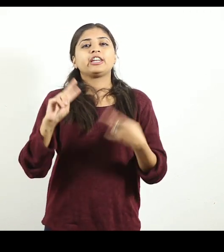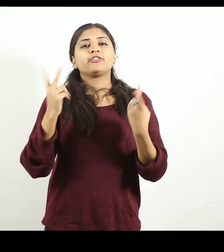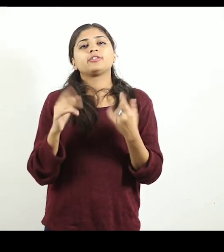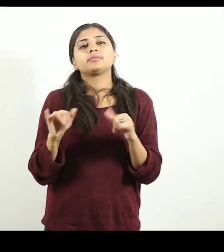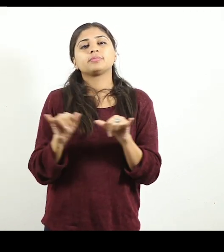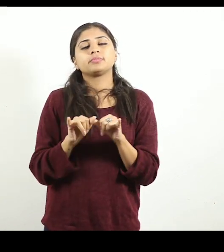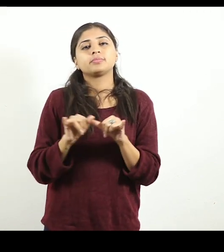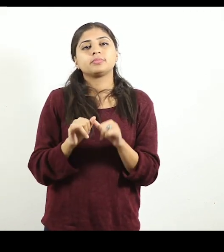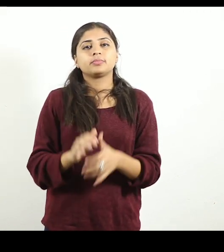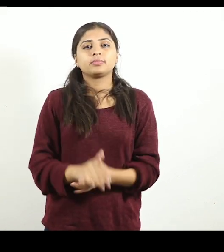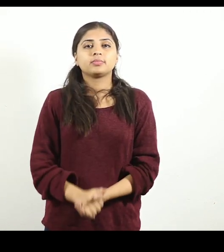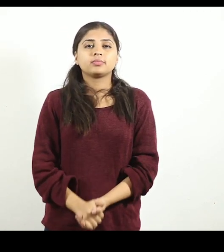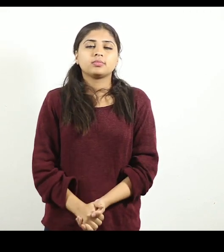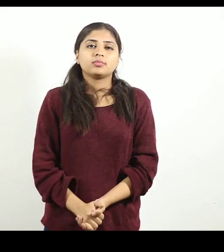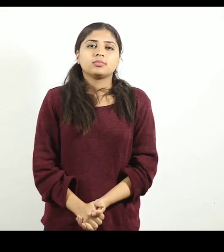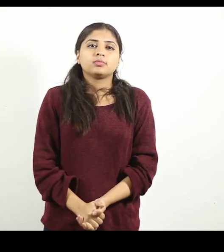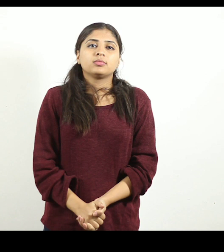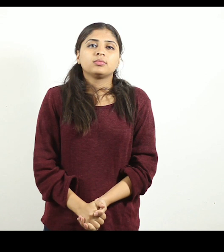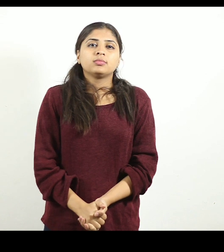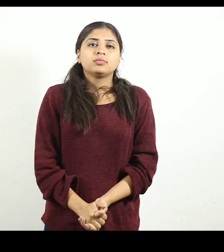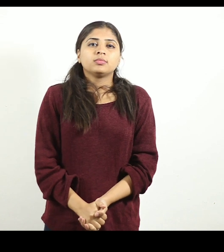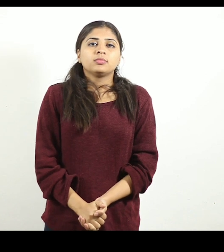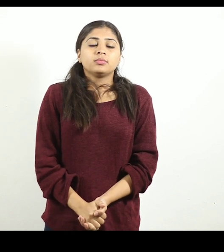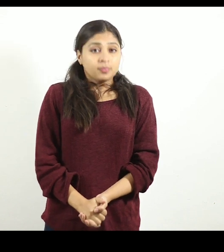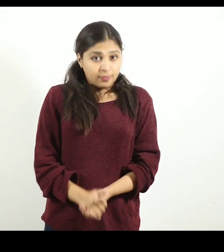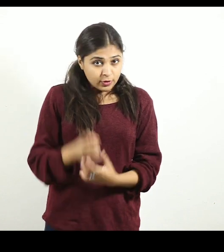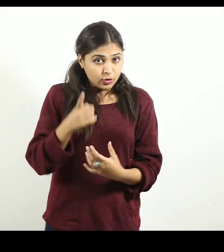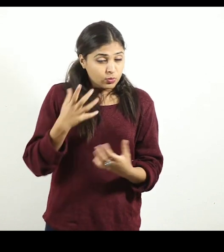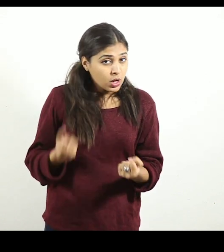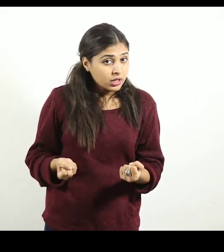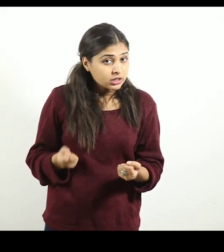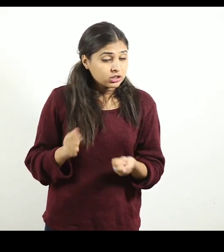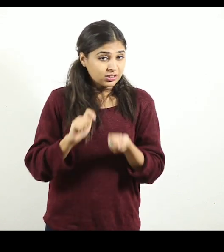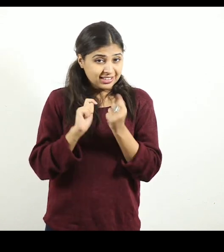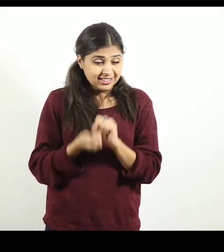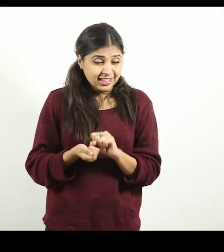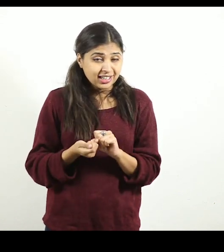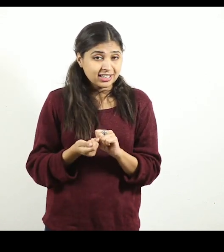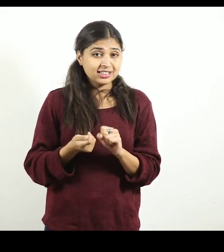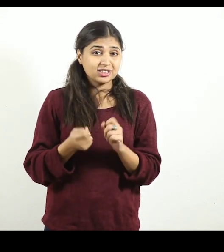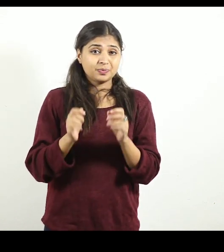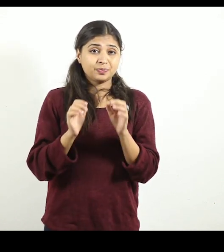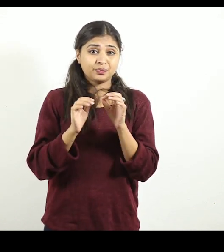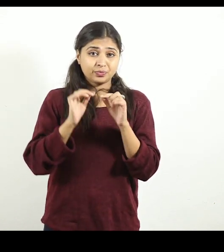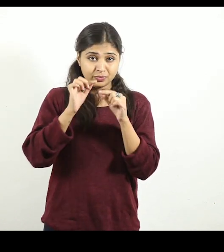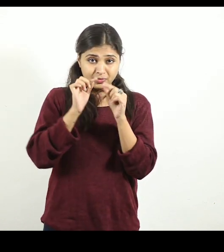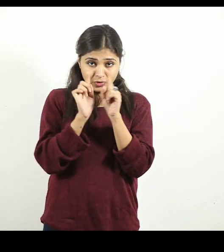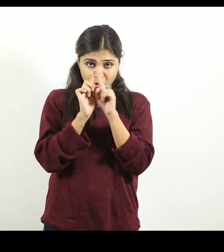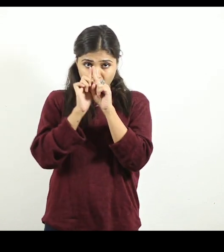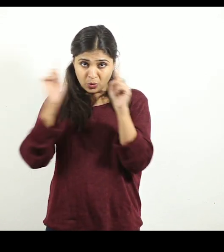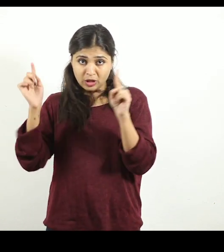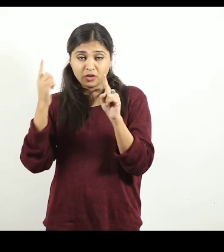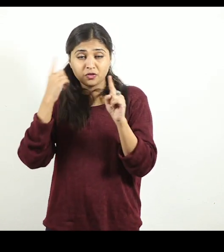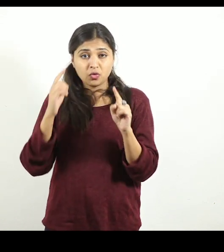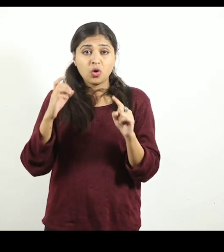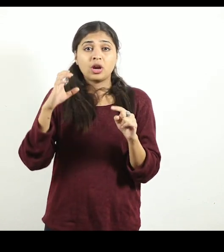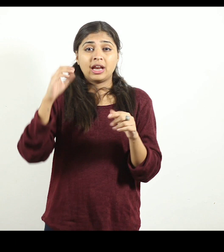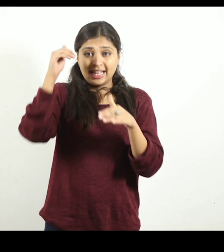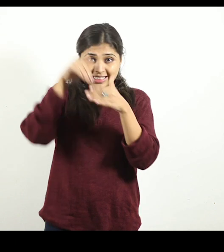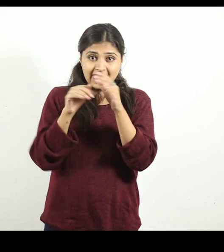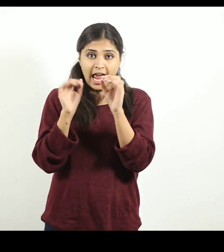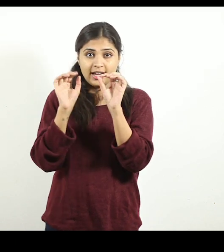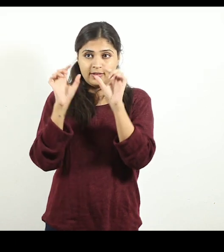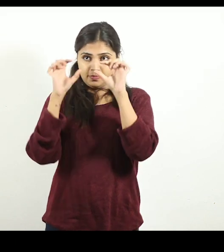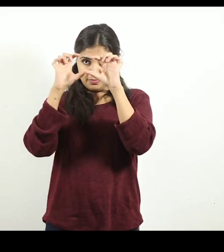In order to change the width of columns rows to fit contents in the cell, select the columns or rows that you want to